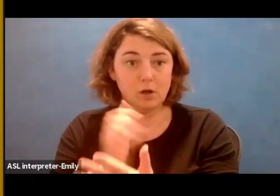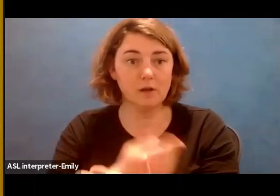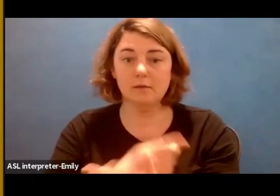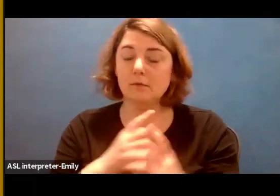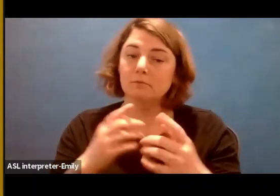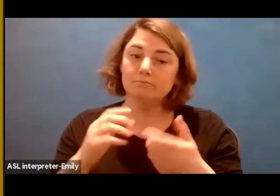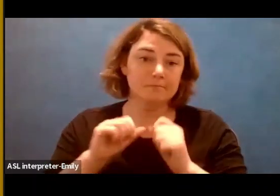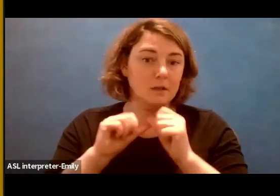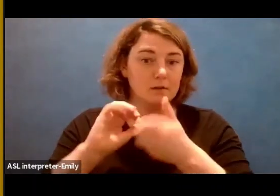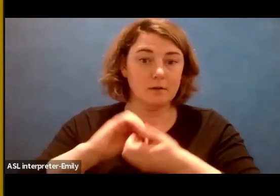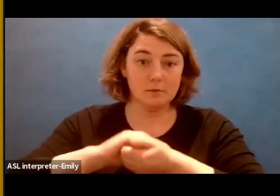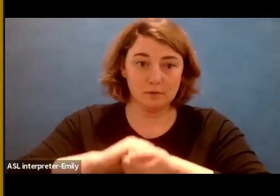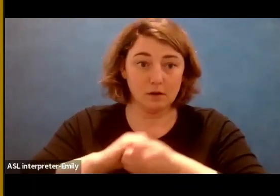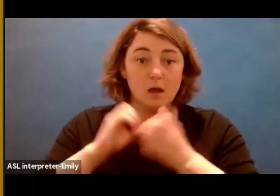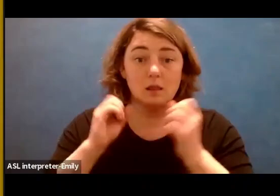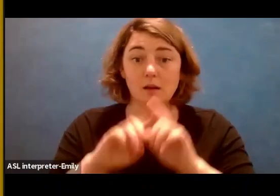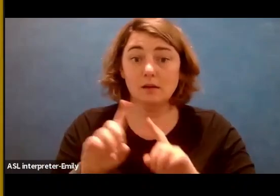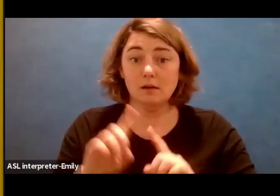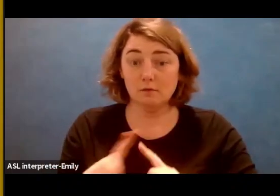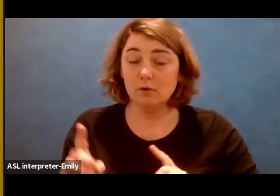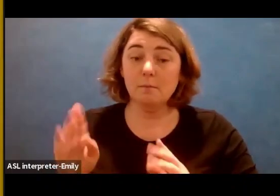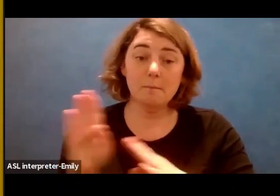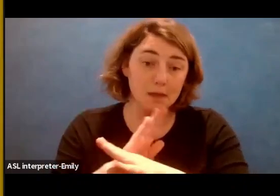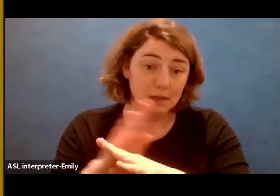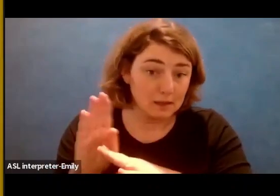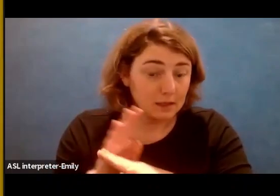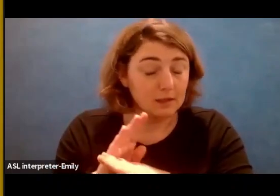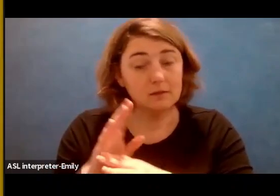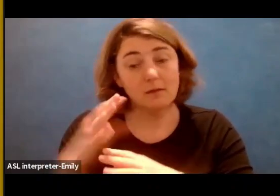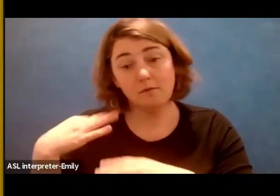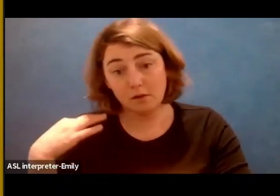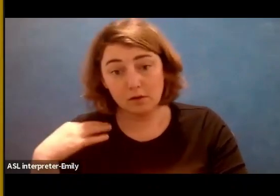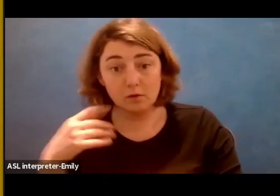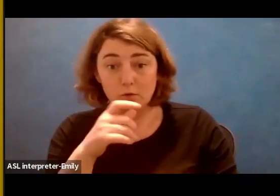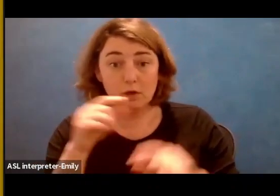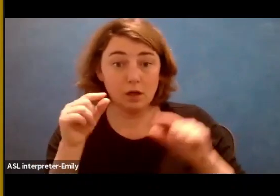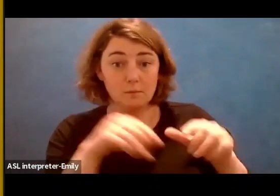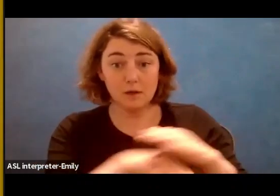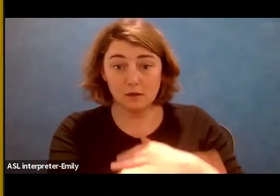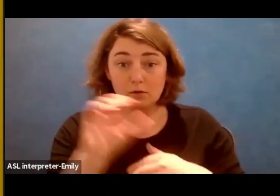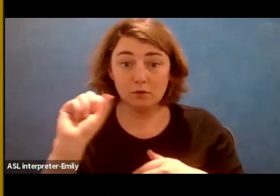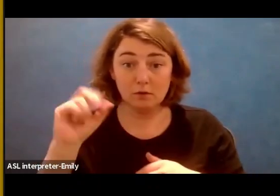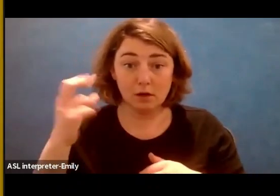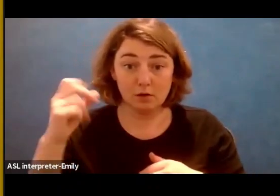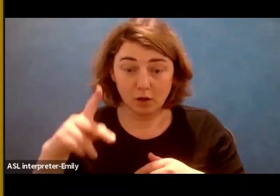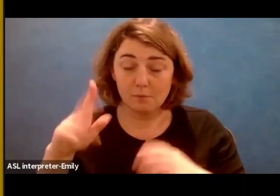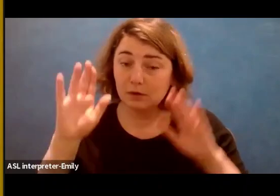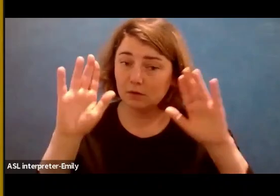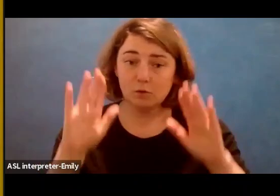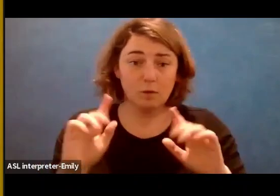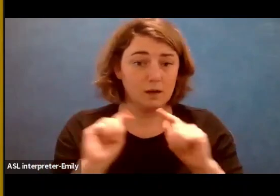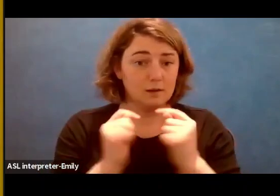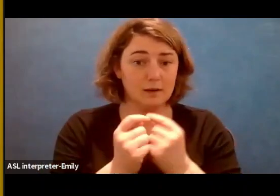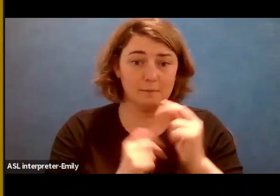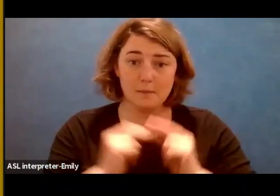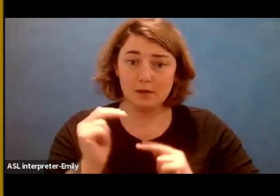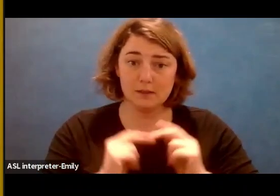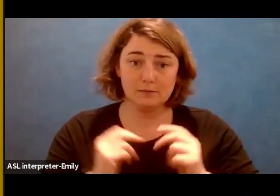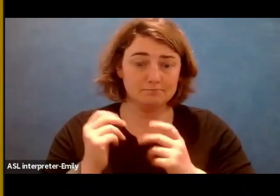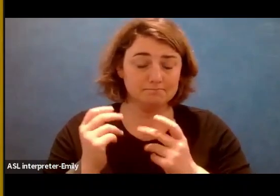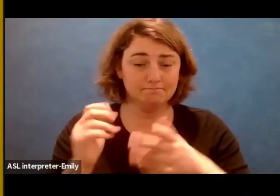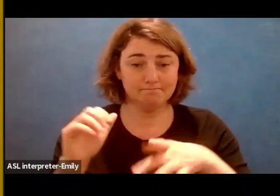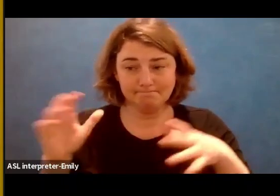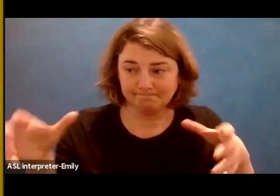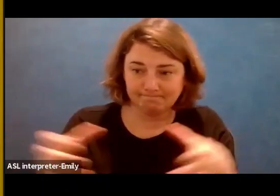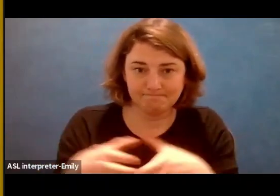of different businesses and community volunteers come out, spend time in our shop. And again, it's a great team building exercise, and it can be